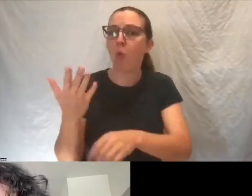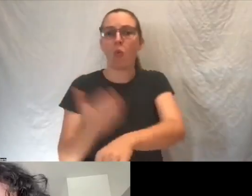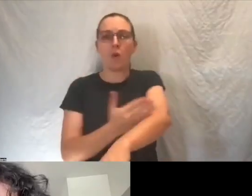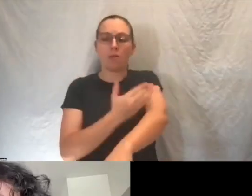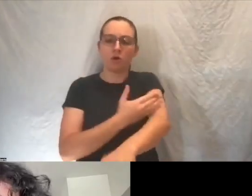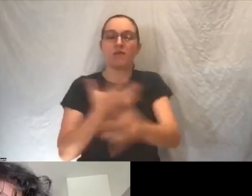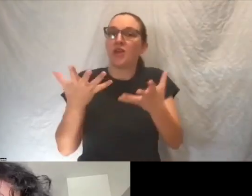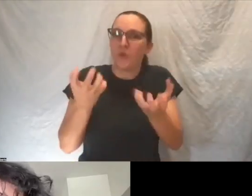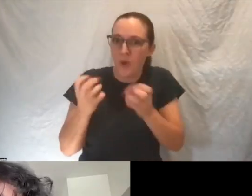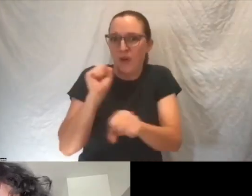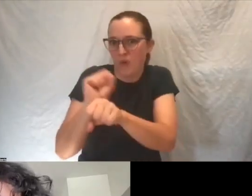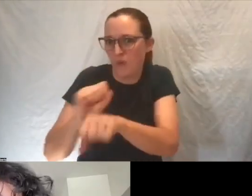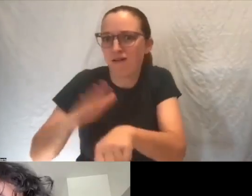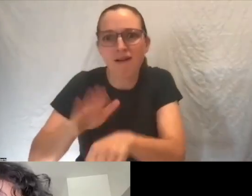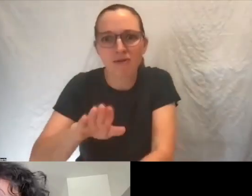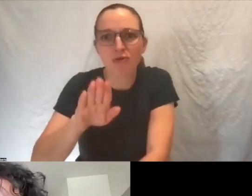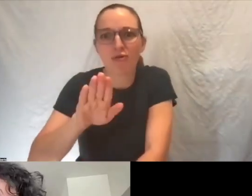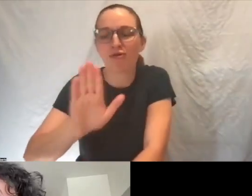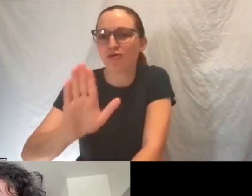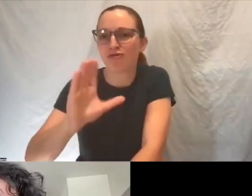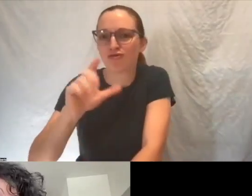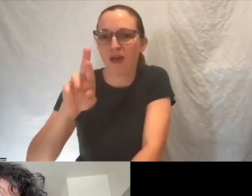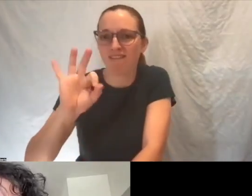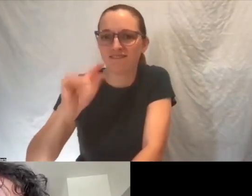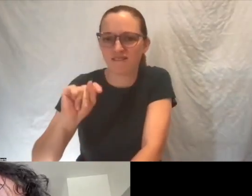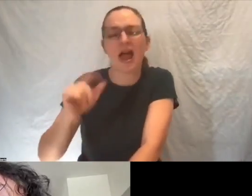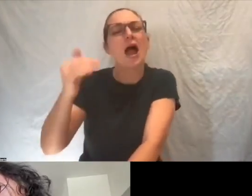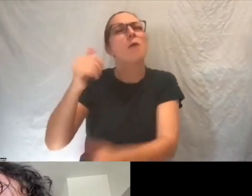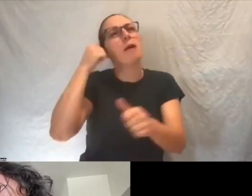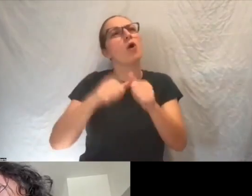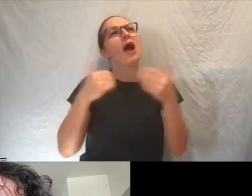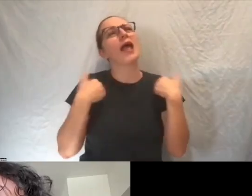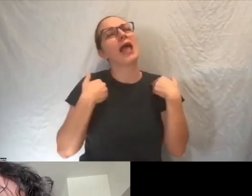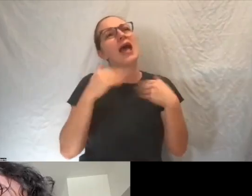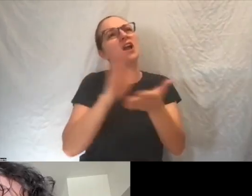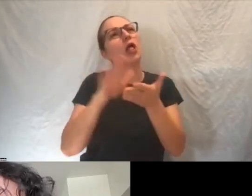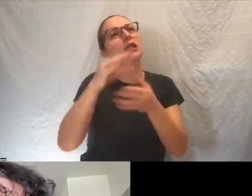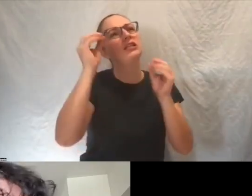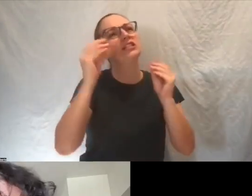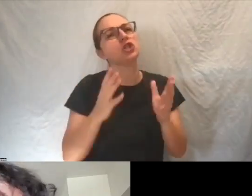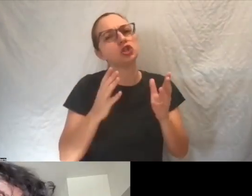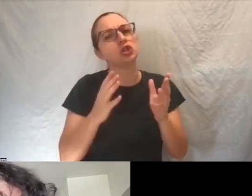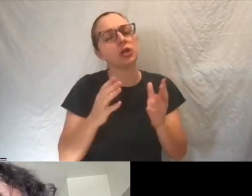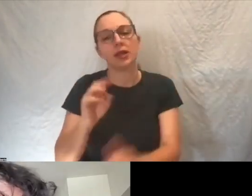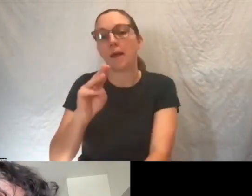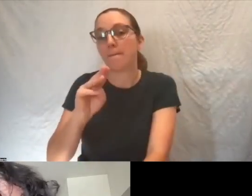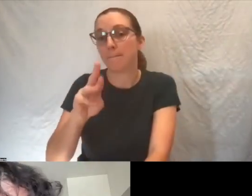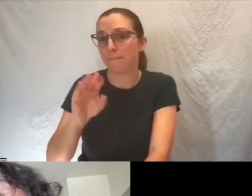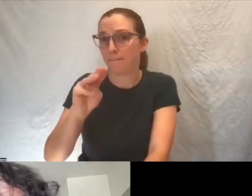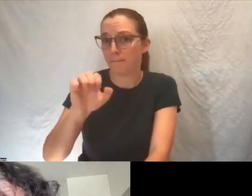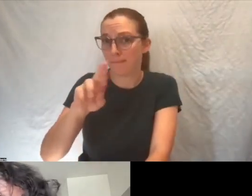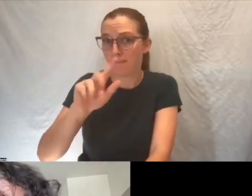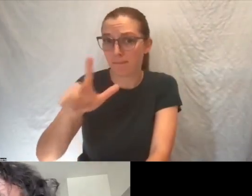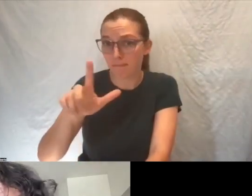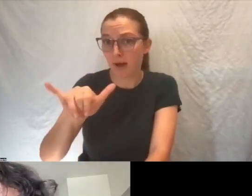on the craft itself. I remember having a college teacher tell me that Meryl Streep herself still takes